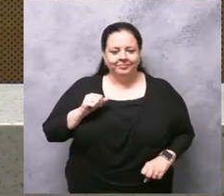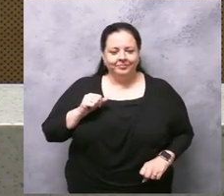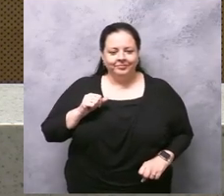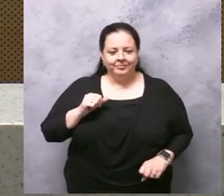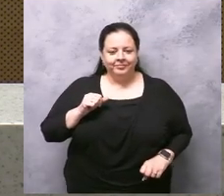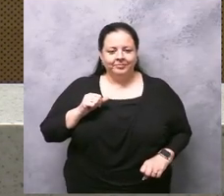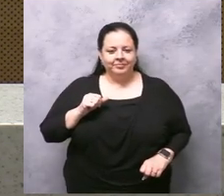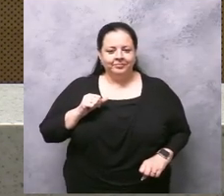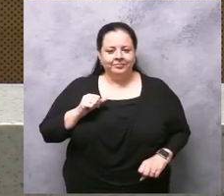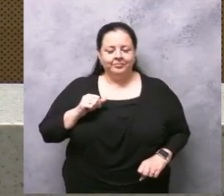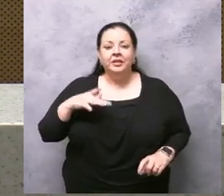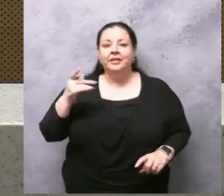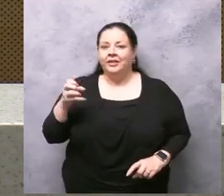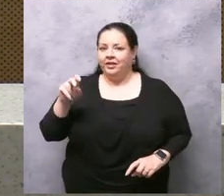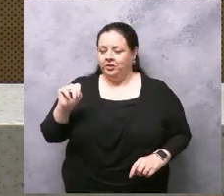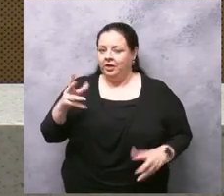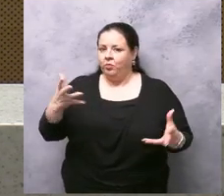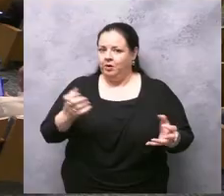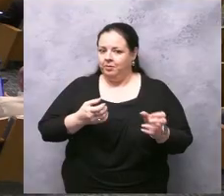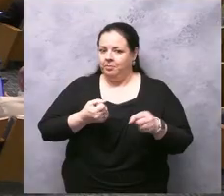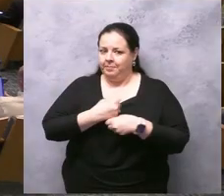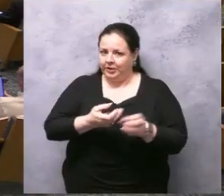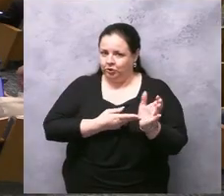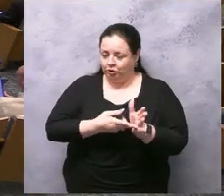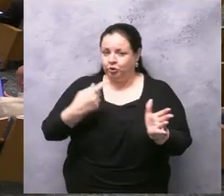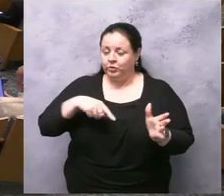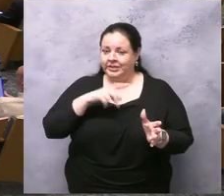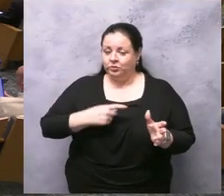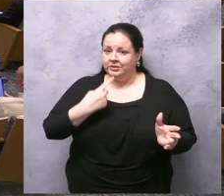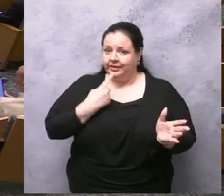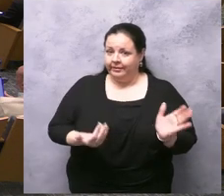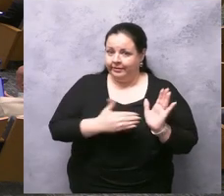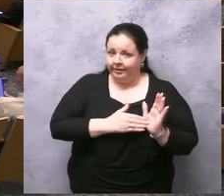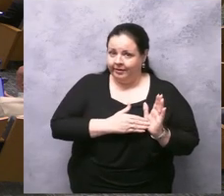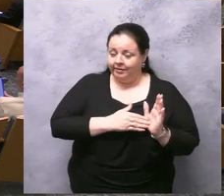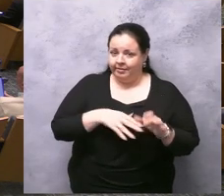So, Karen, so we get this correct, do we need to restate the motion or just take a vote at this point?